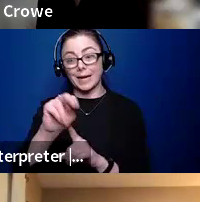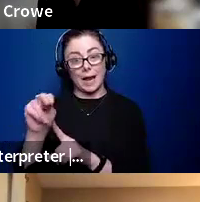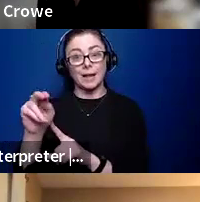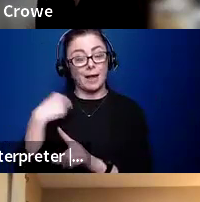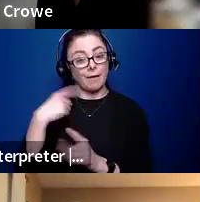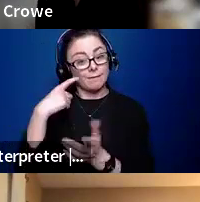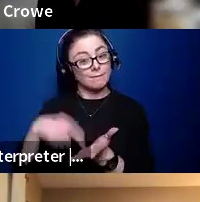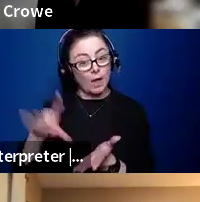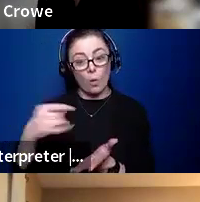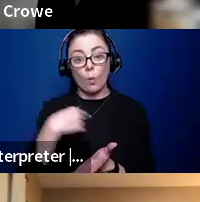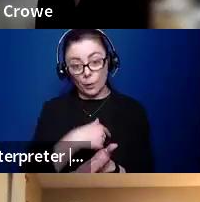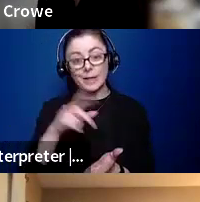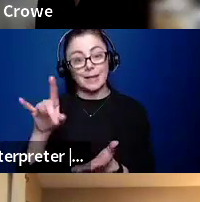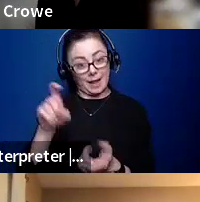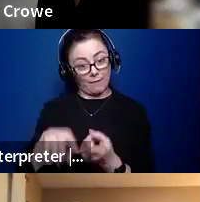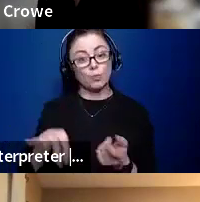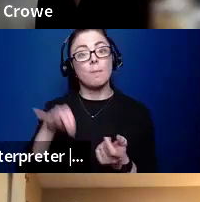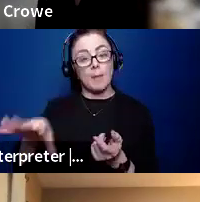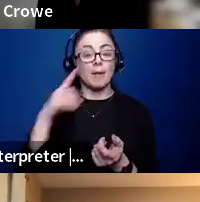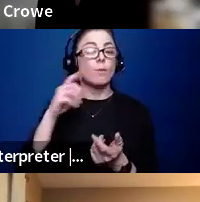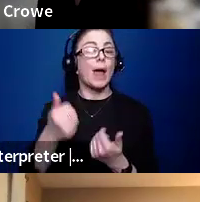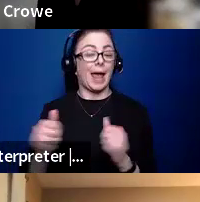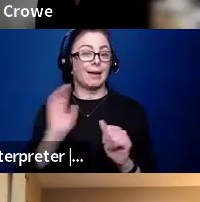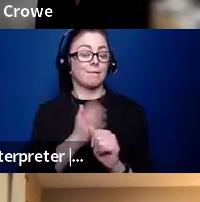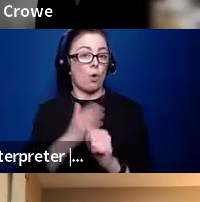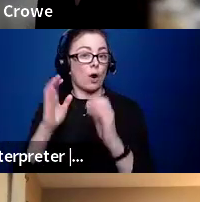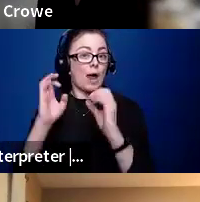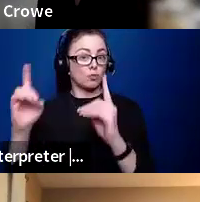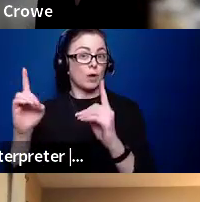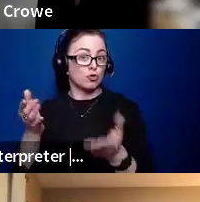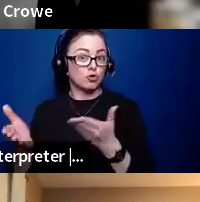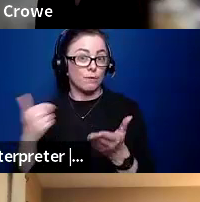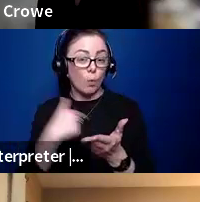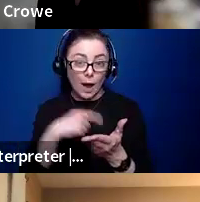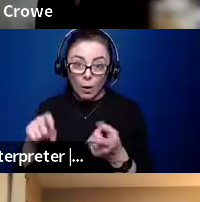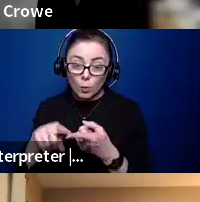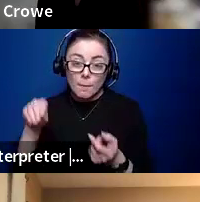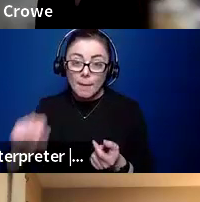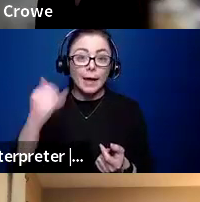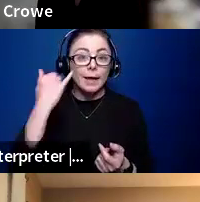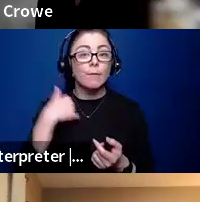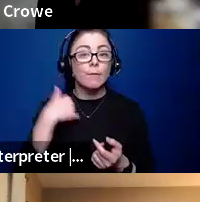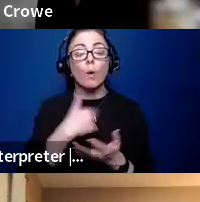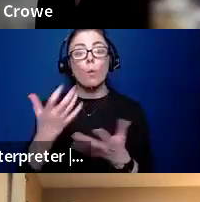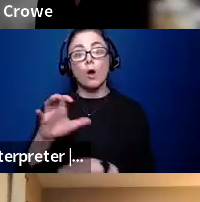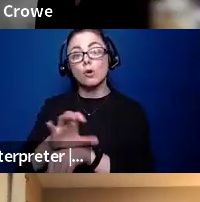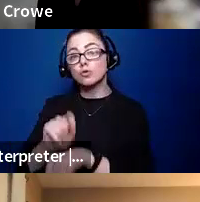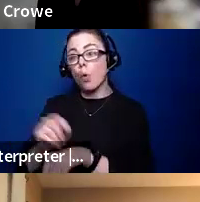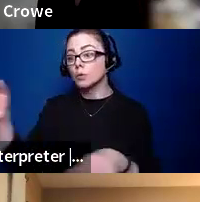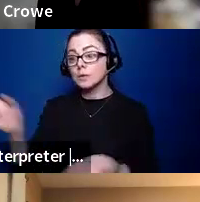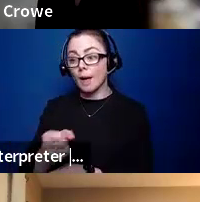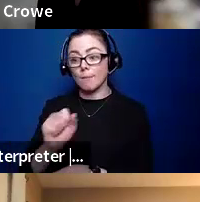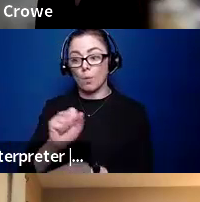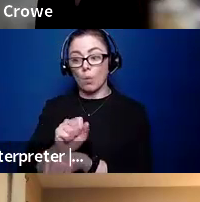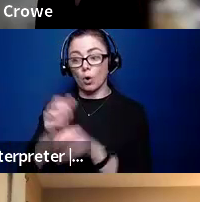for use for any of our ed services. So we had to pay if we wanted a consultant to come in and work with our teachers